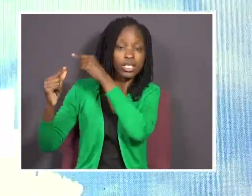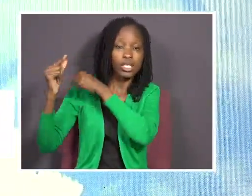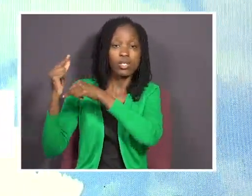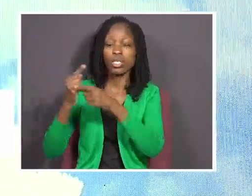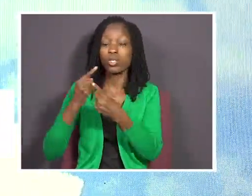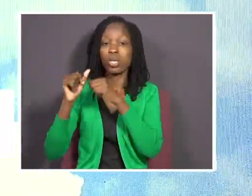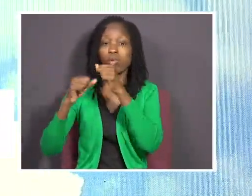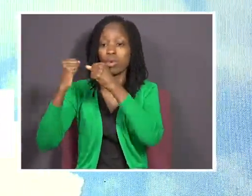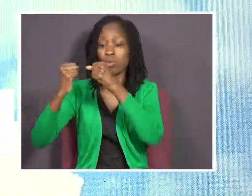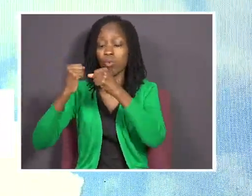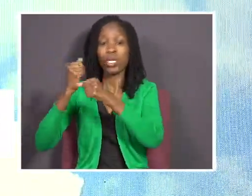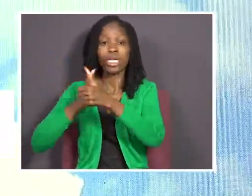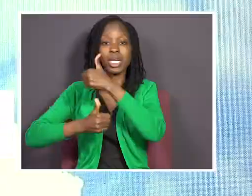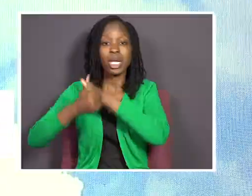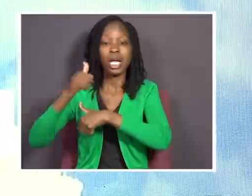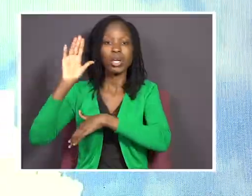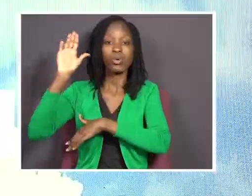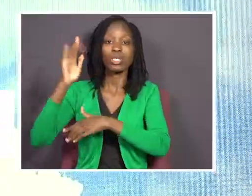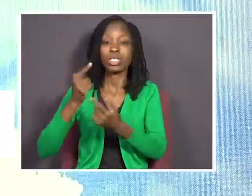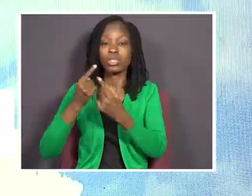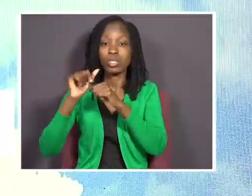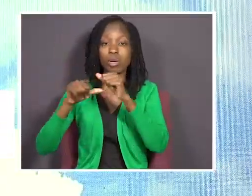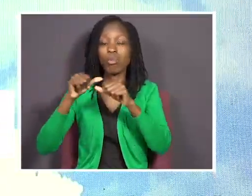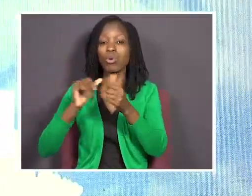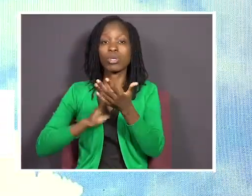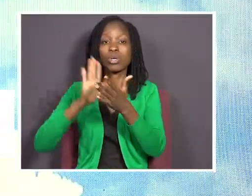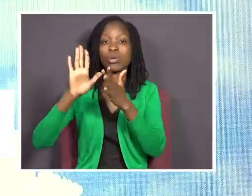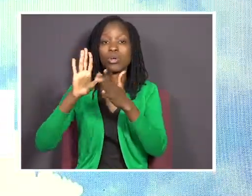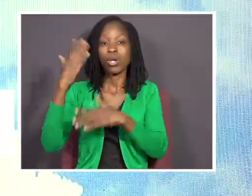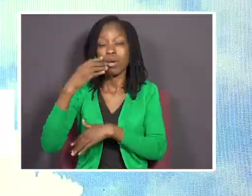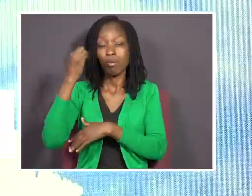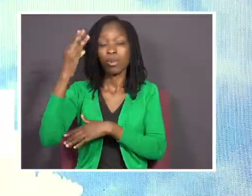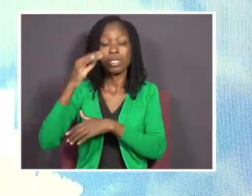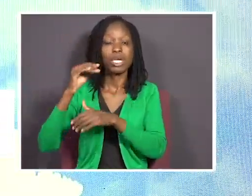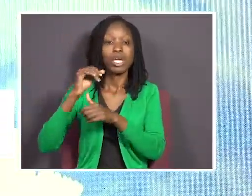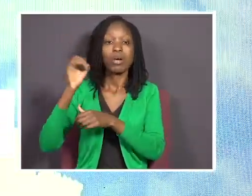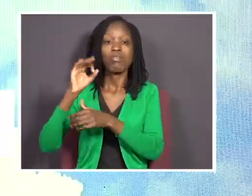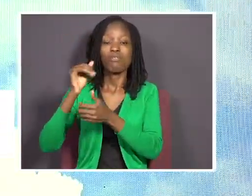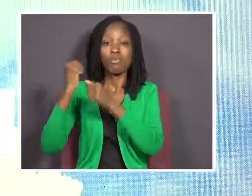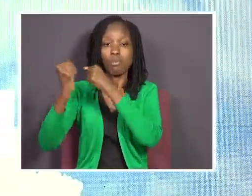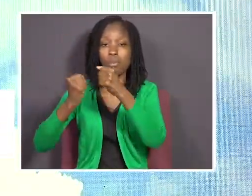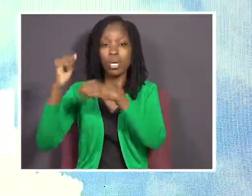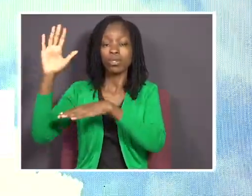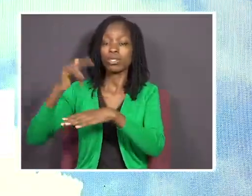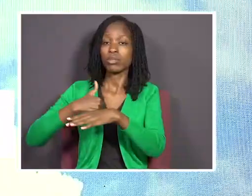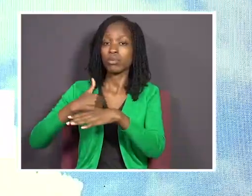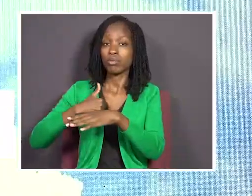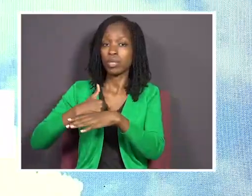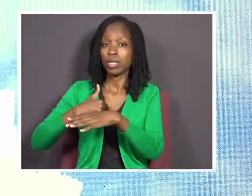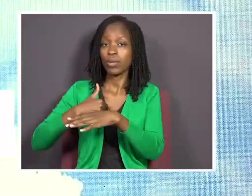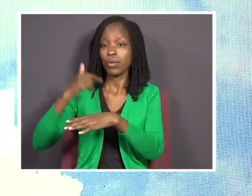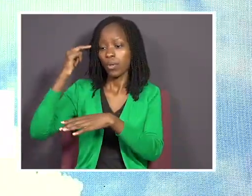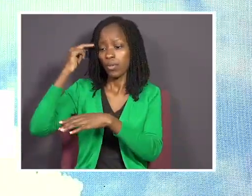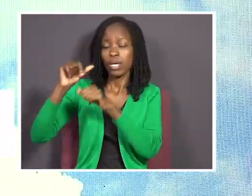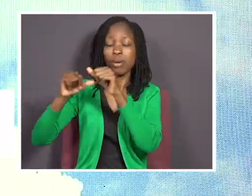mighty acts. They speak of the glorious splendor of your majesty. And I will meditate on your